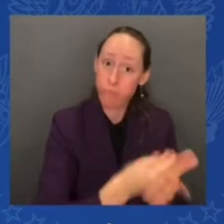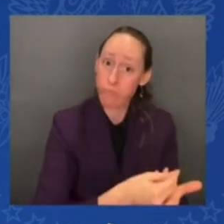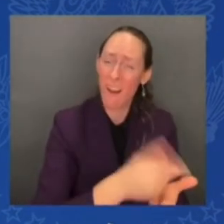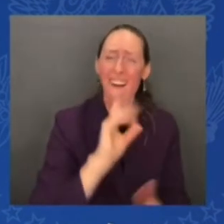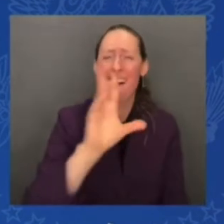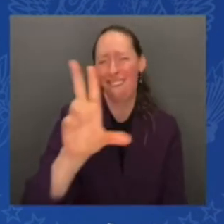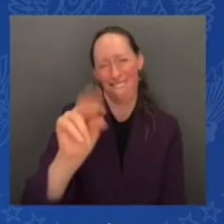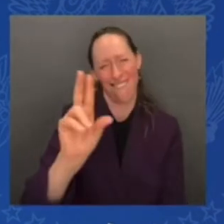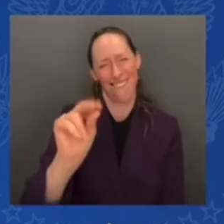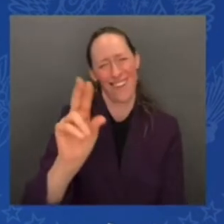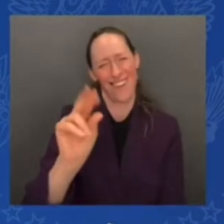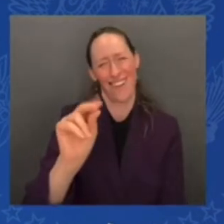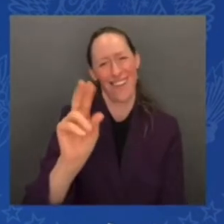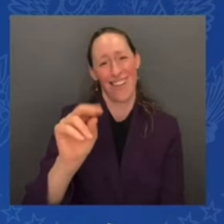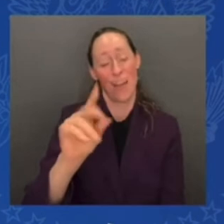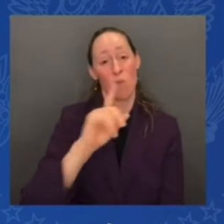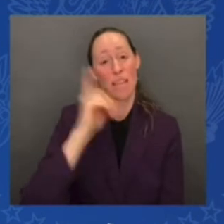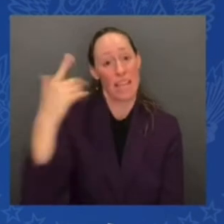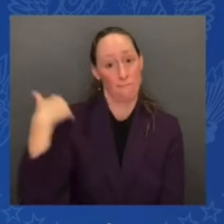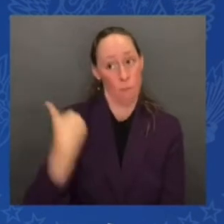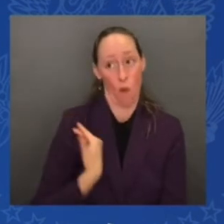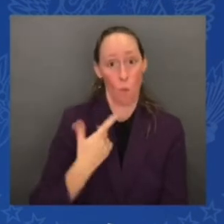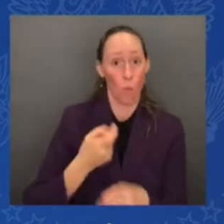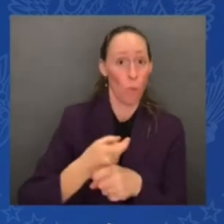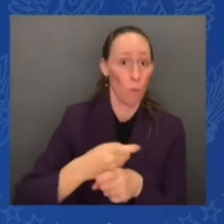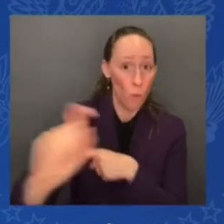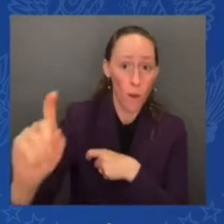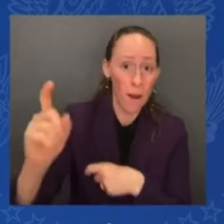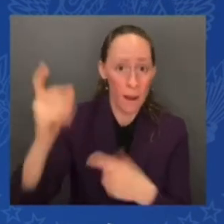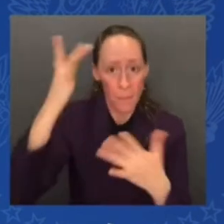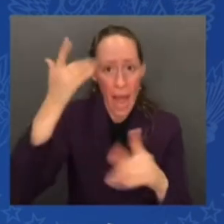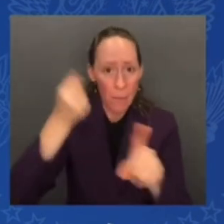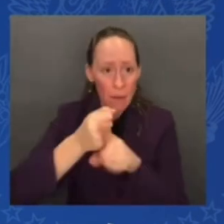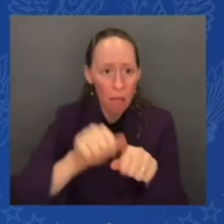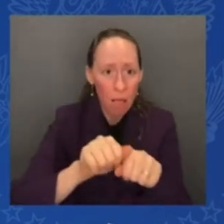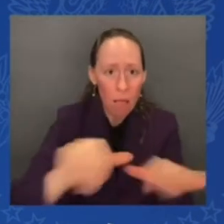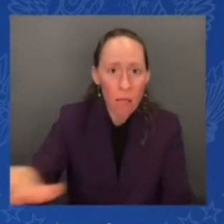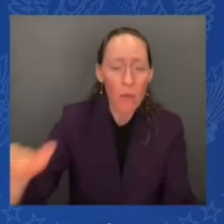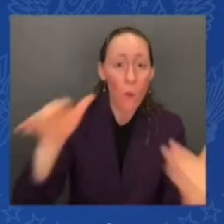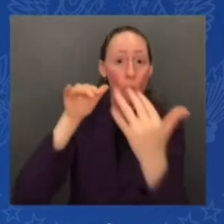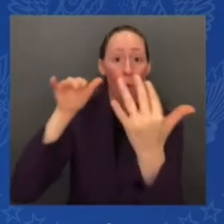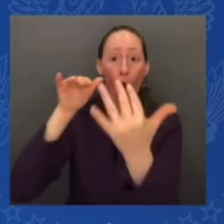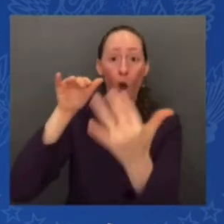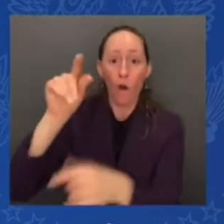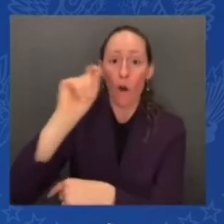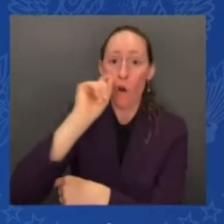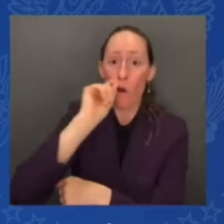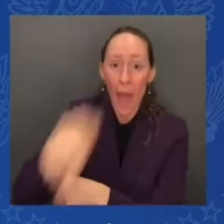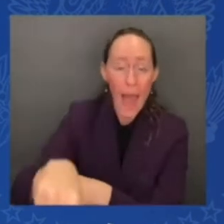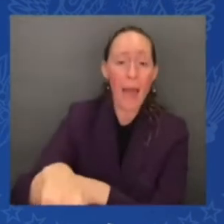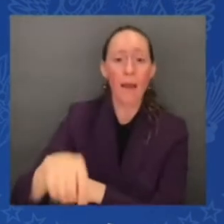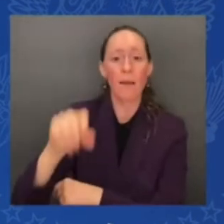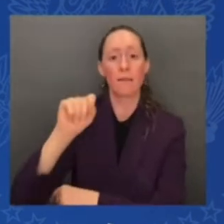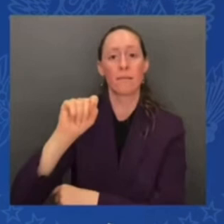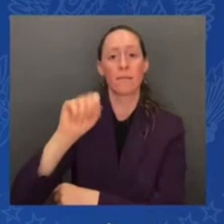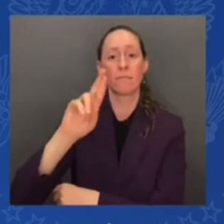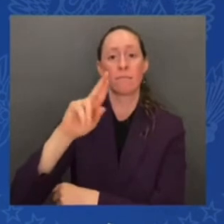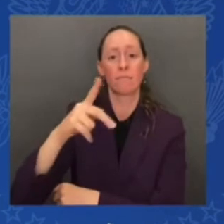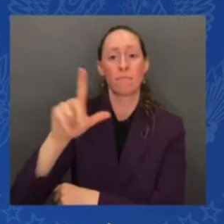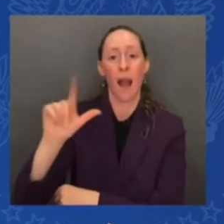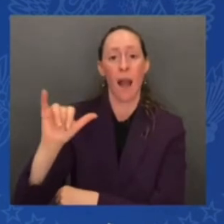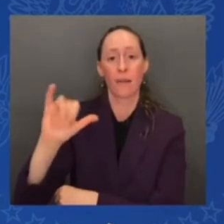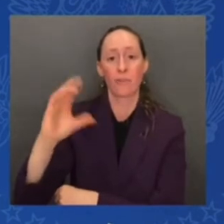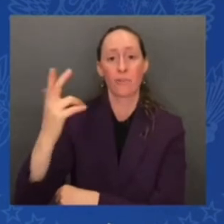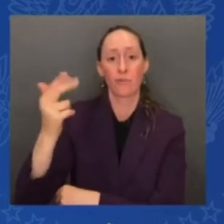war in Ukraine. Third, broken supply chains. Now, one reason we've seen inflation fall by two-thirds without